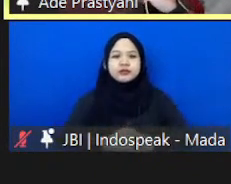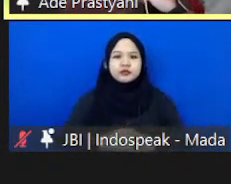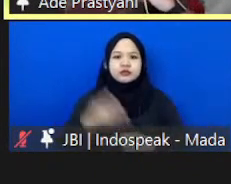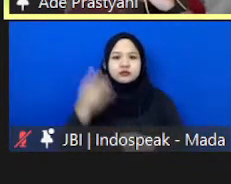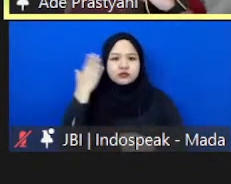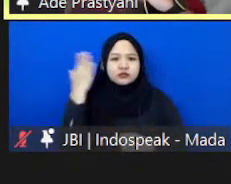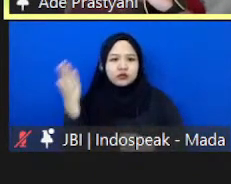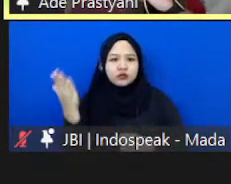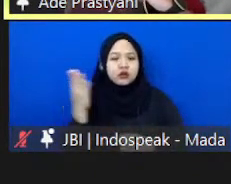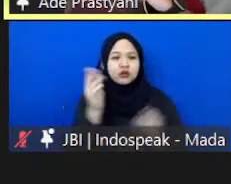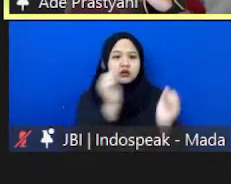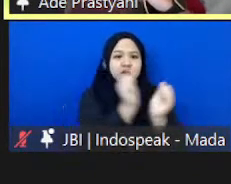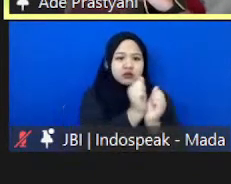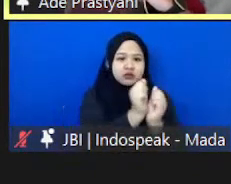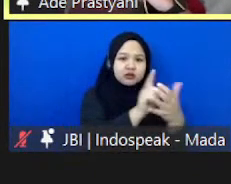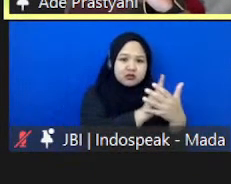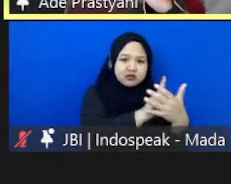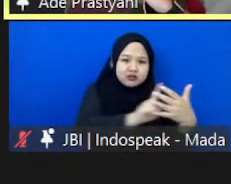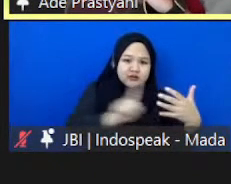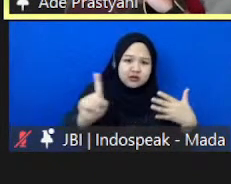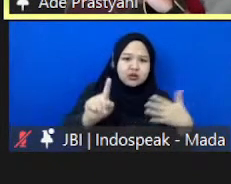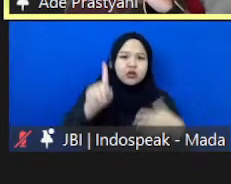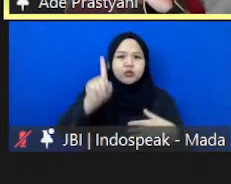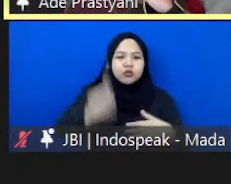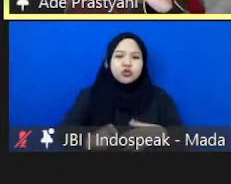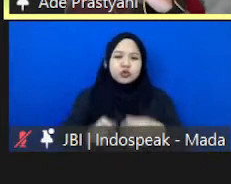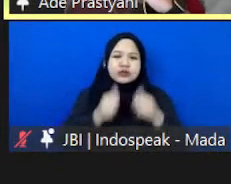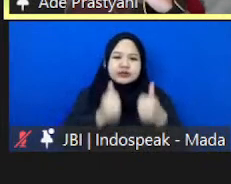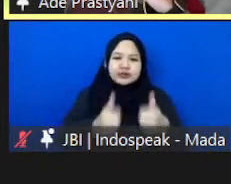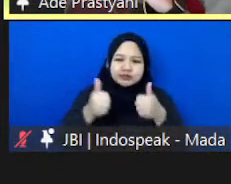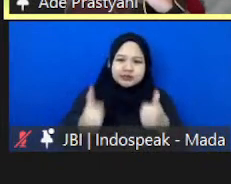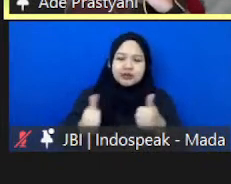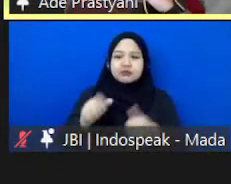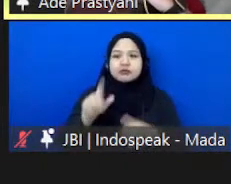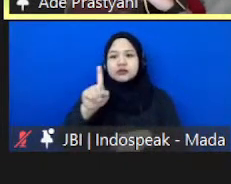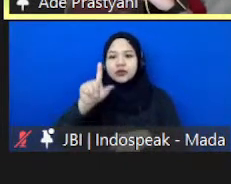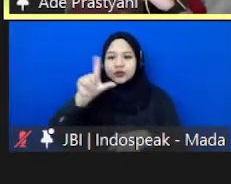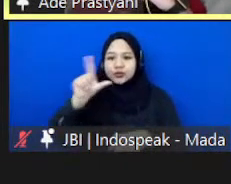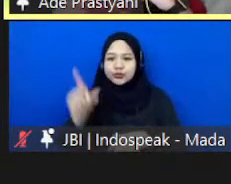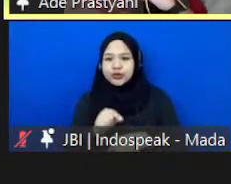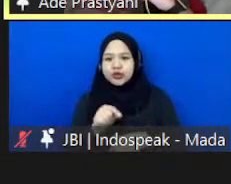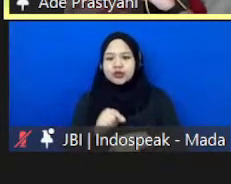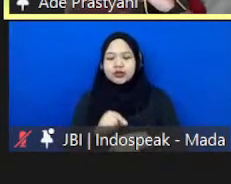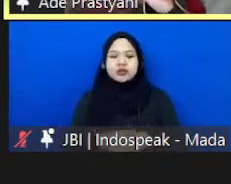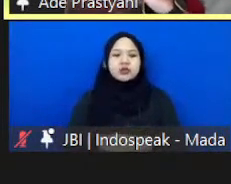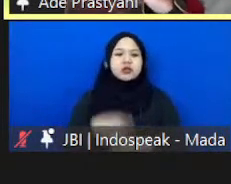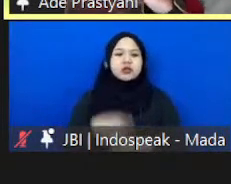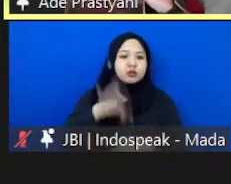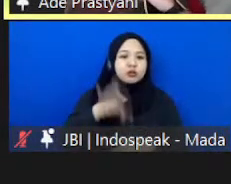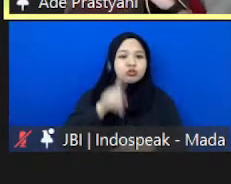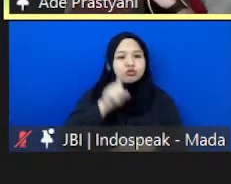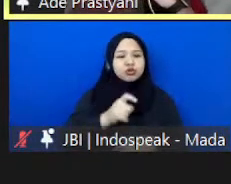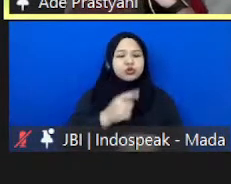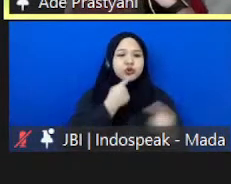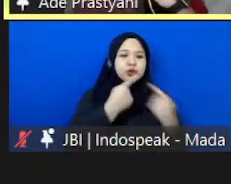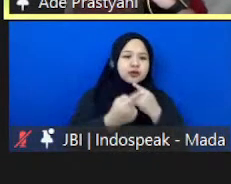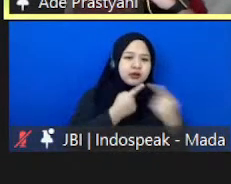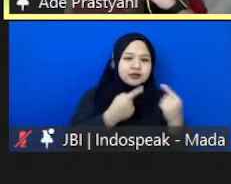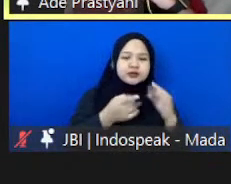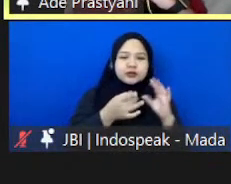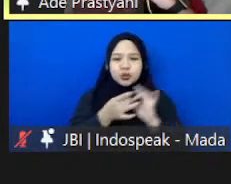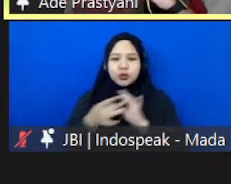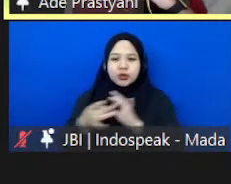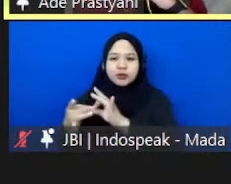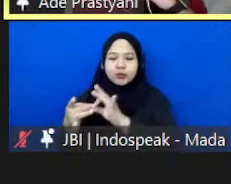from Pasung, it takes months of preparation, and it includes coordination and collaboration with the local